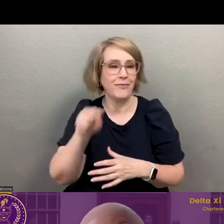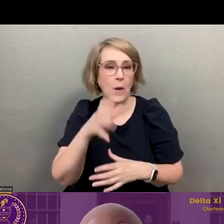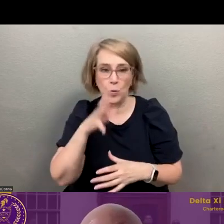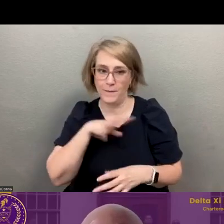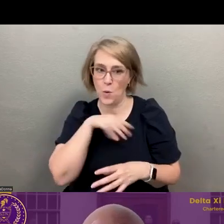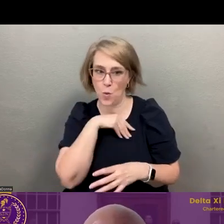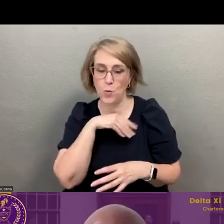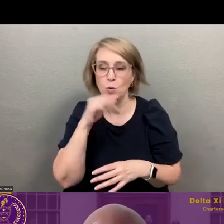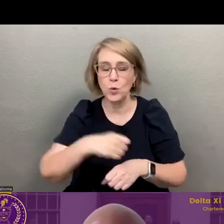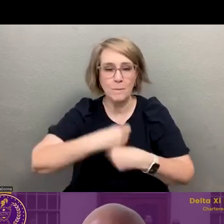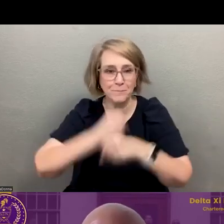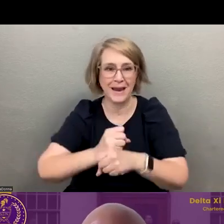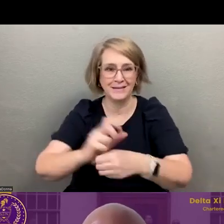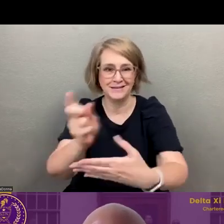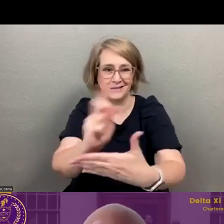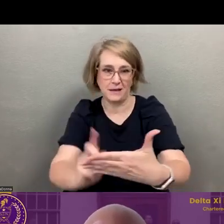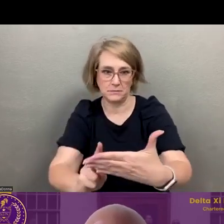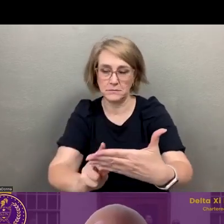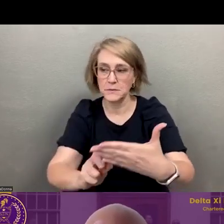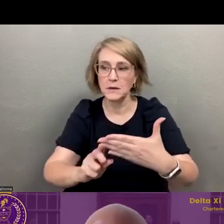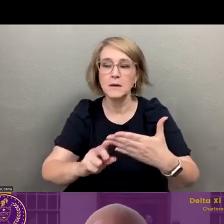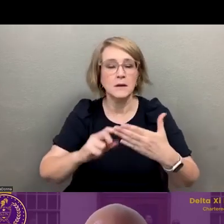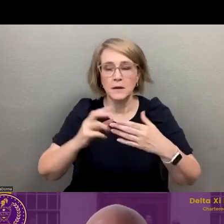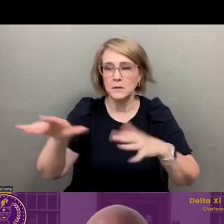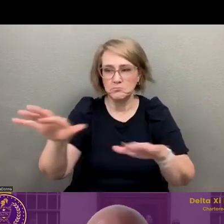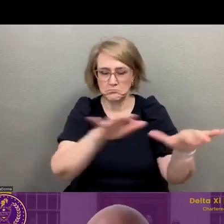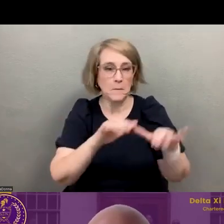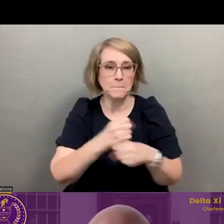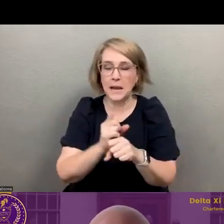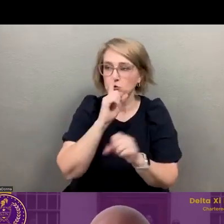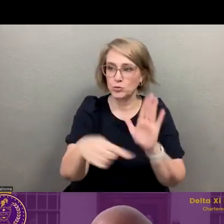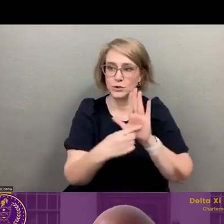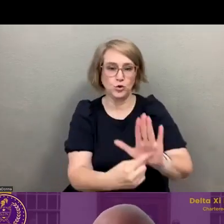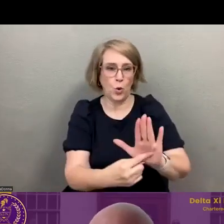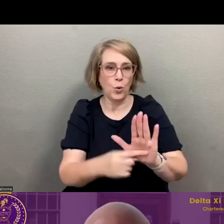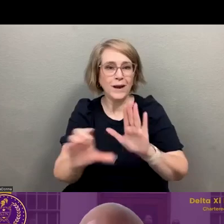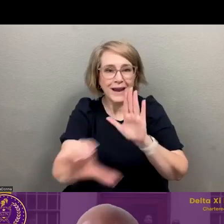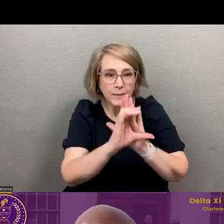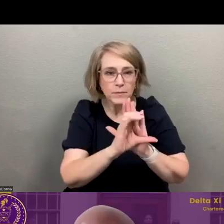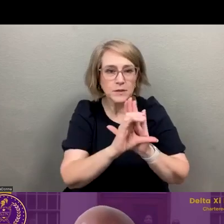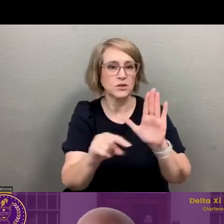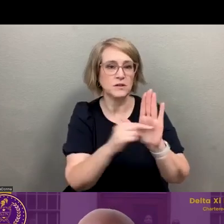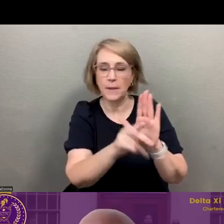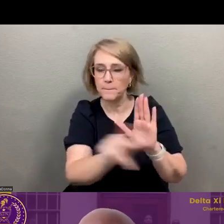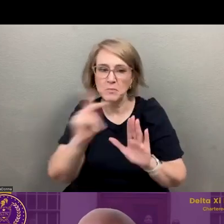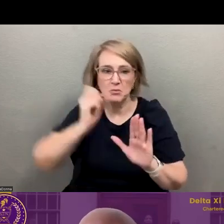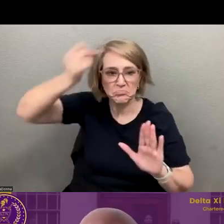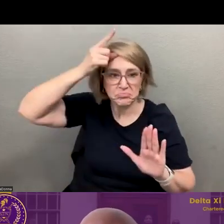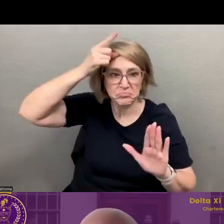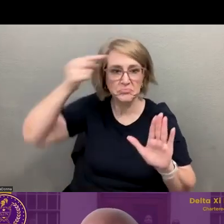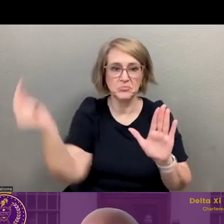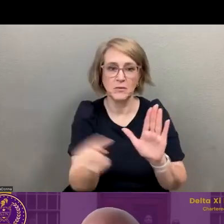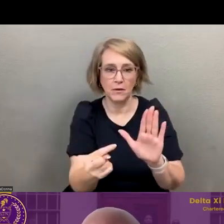imagery in which went into this slide deck. And so we wanted to make sure that we captured images that really resonated with our audiences, but